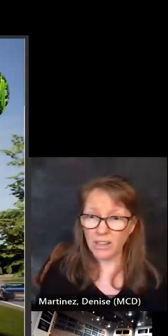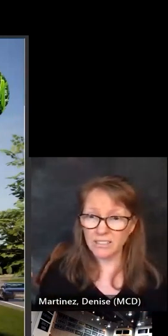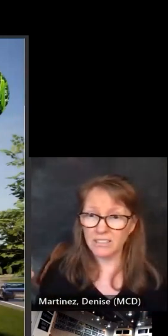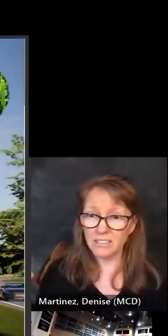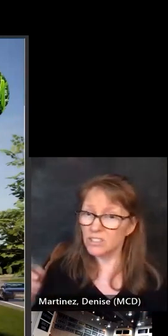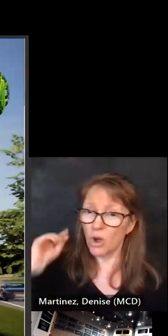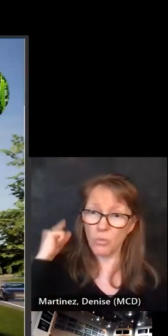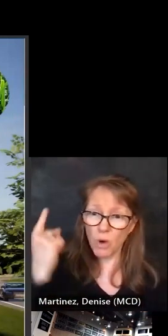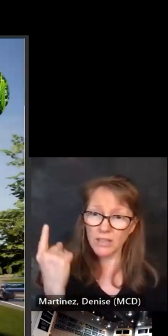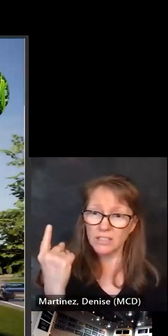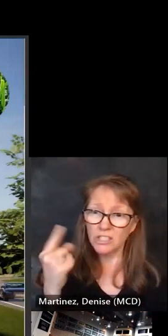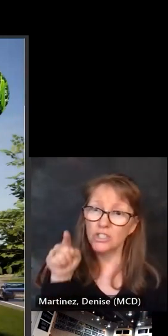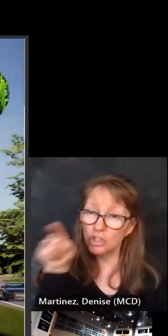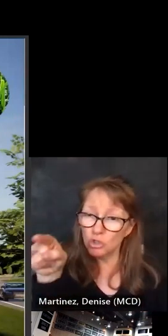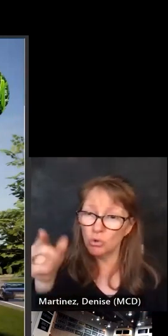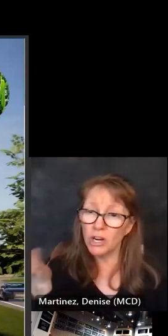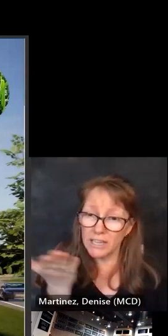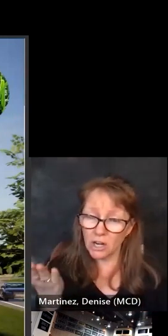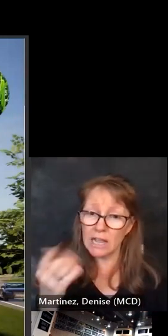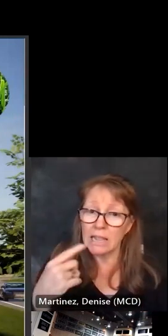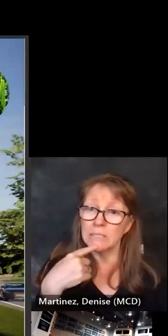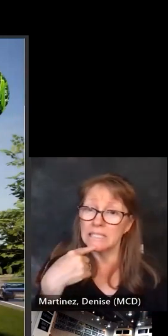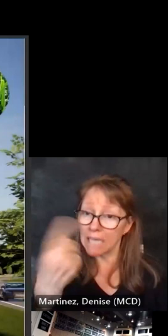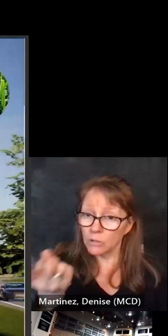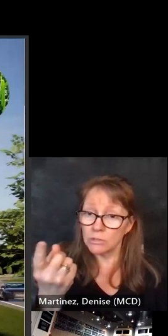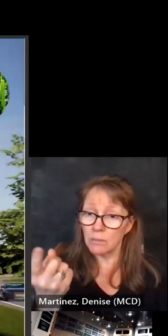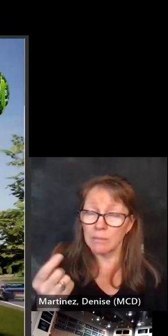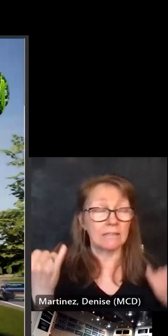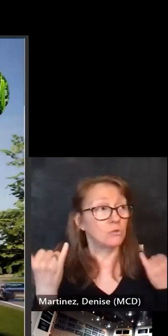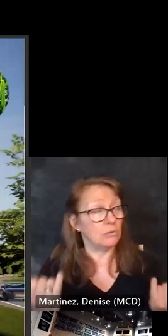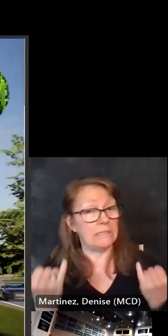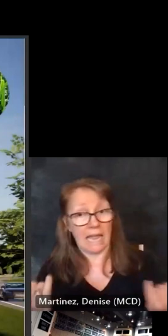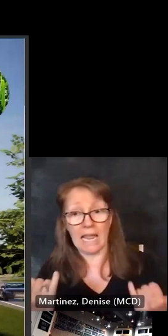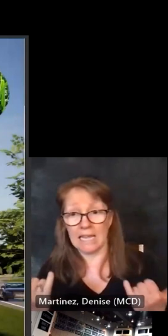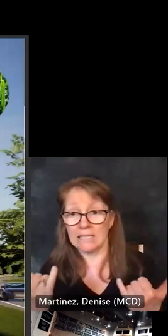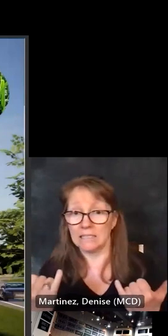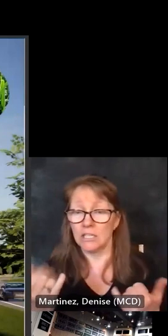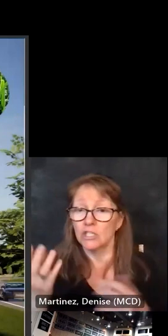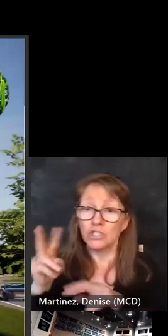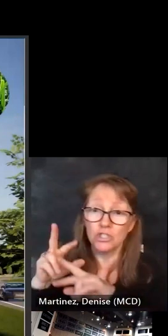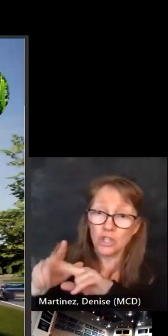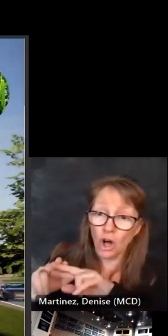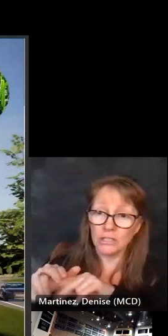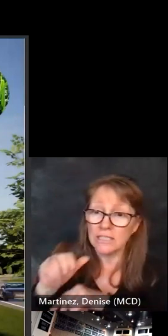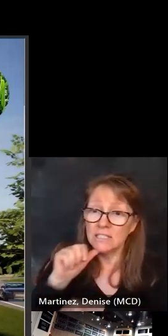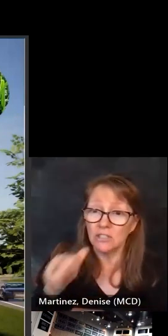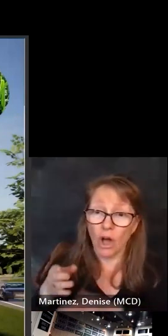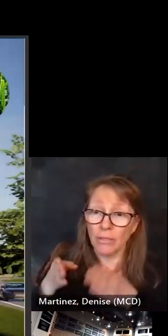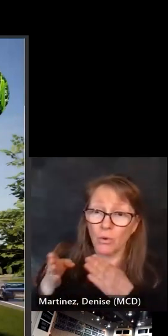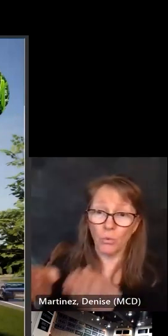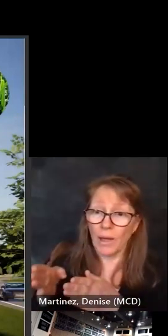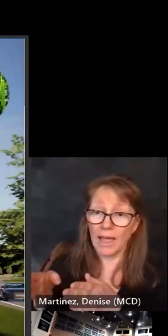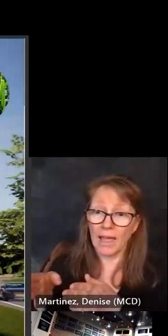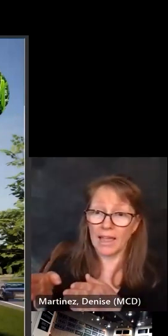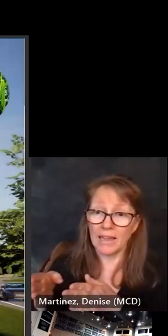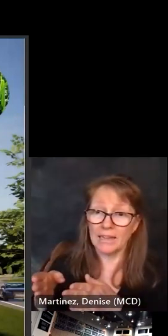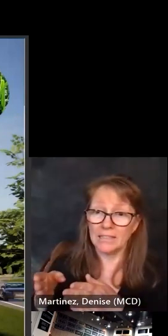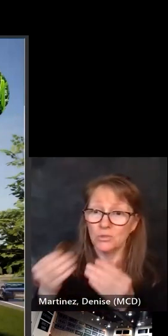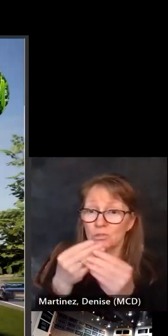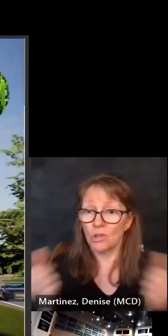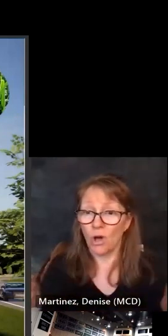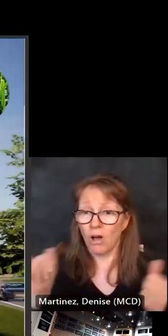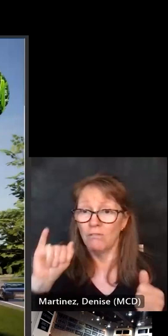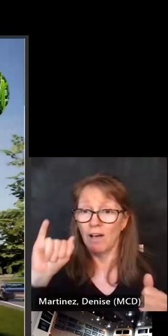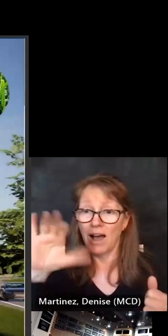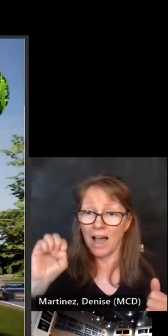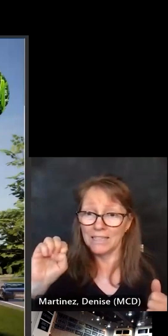here. Let me tell you something in this day and age. Salt is not the way to go after ice.